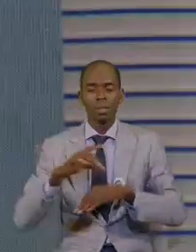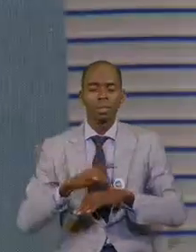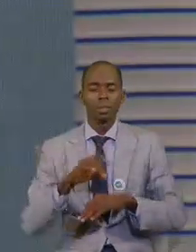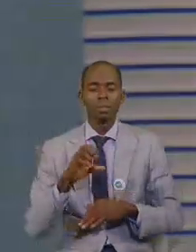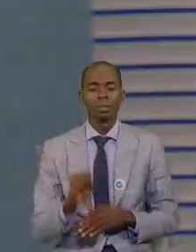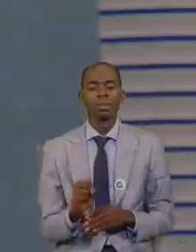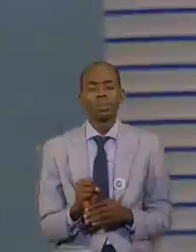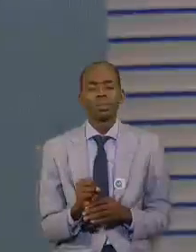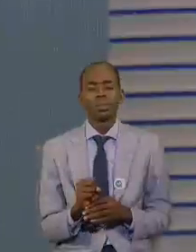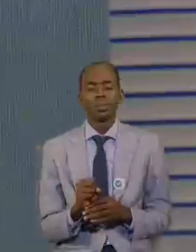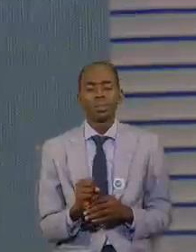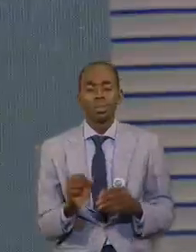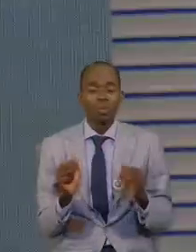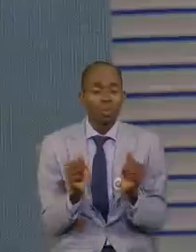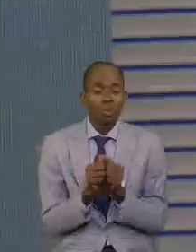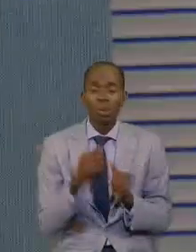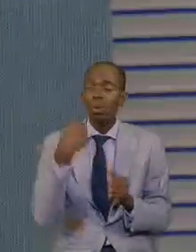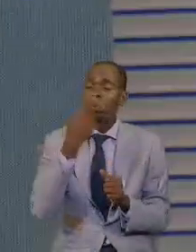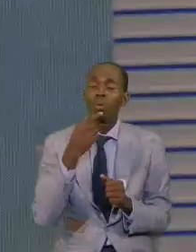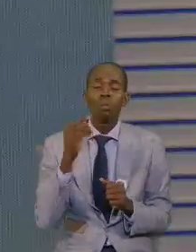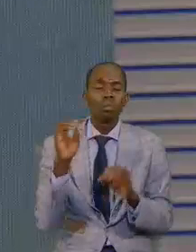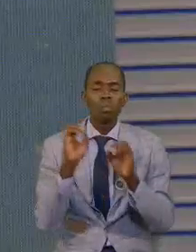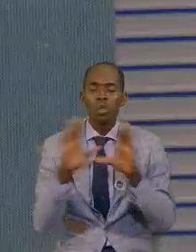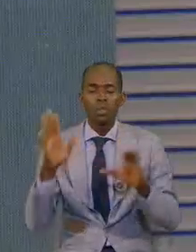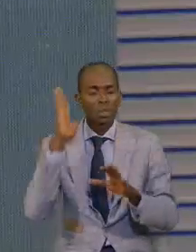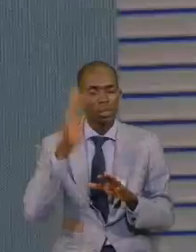with whom nothing shall be impossible.